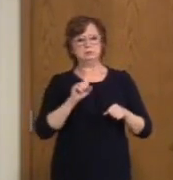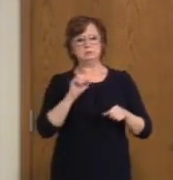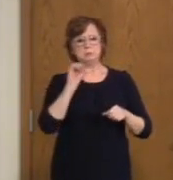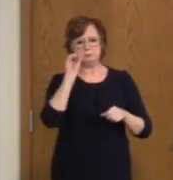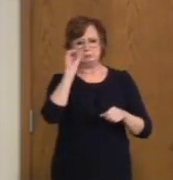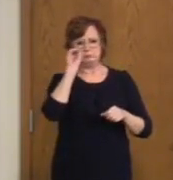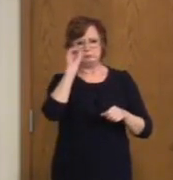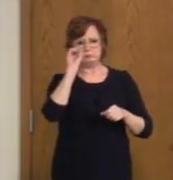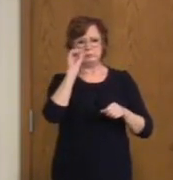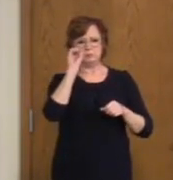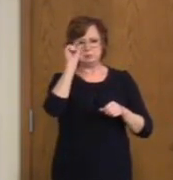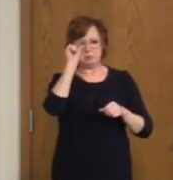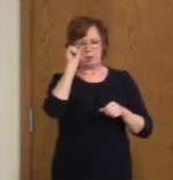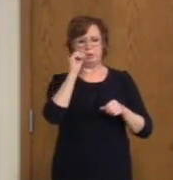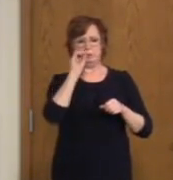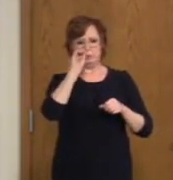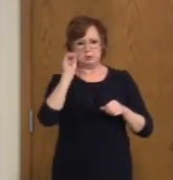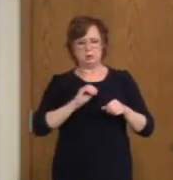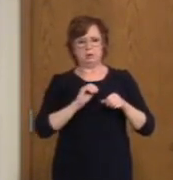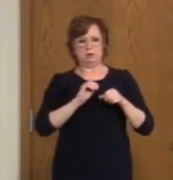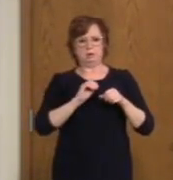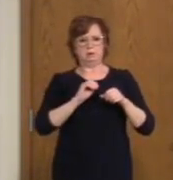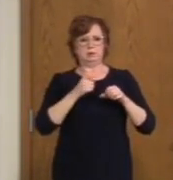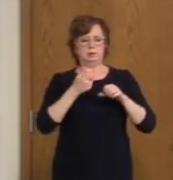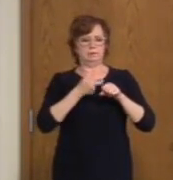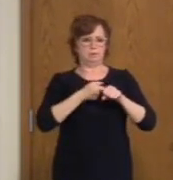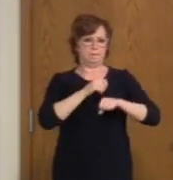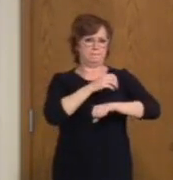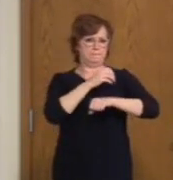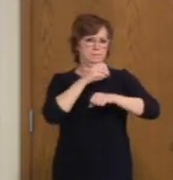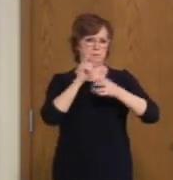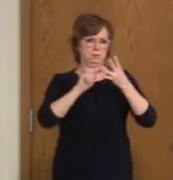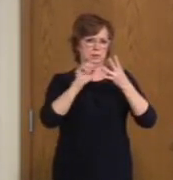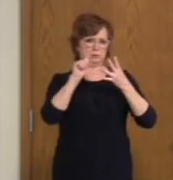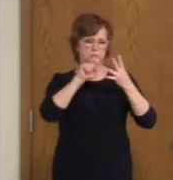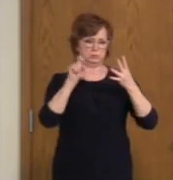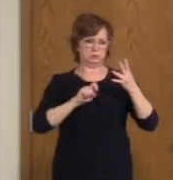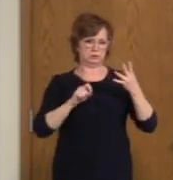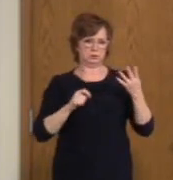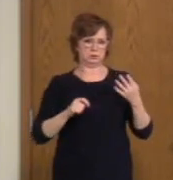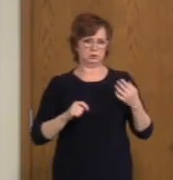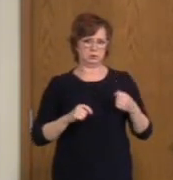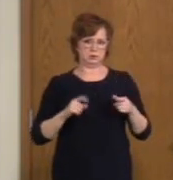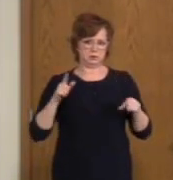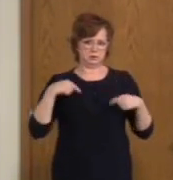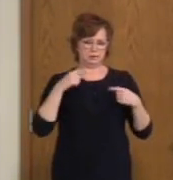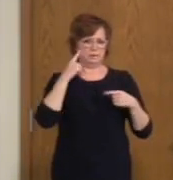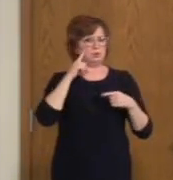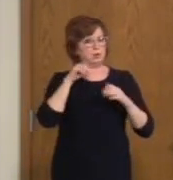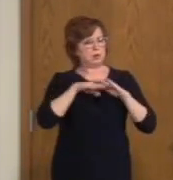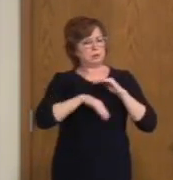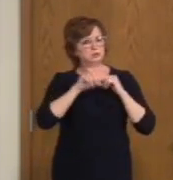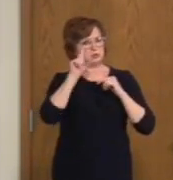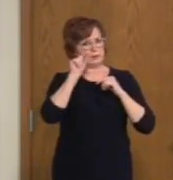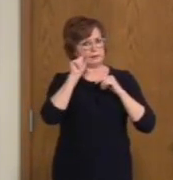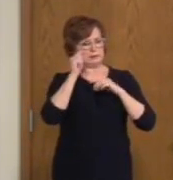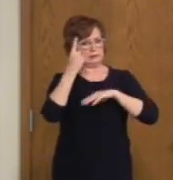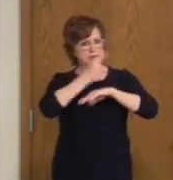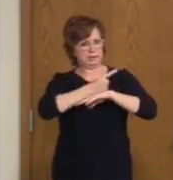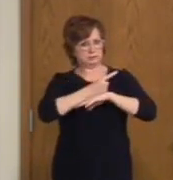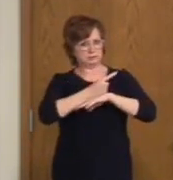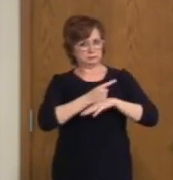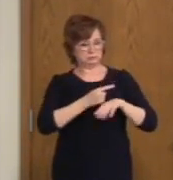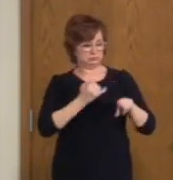due to the vaccine, but that is just an additional caution for people who may have received the vaccine in the last 20 days.